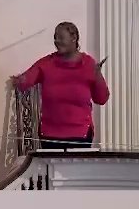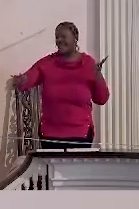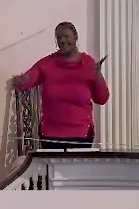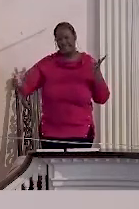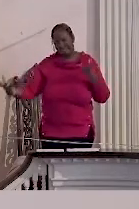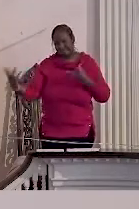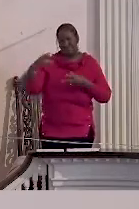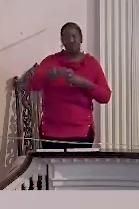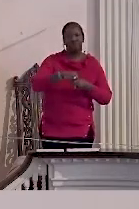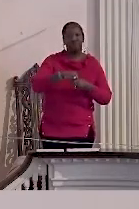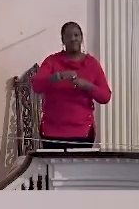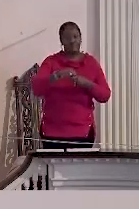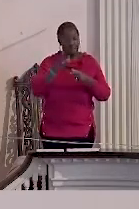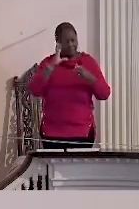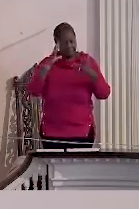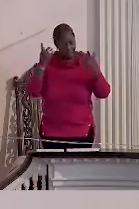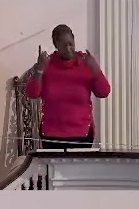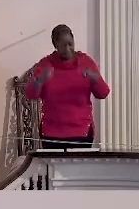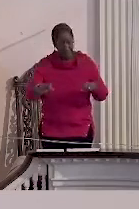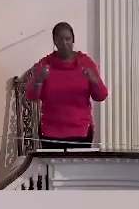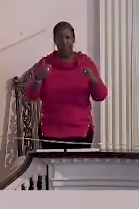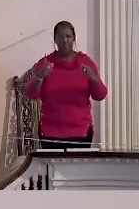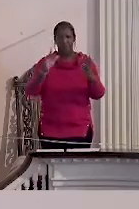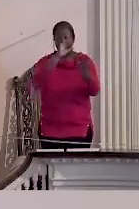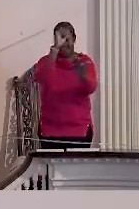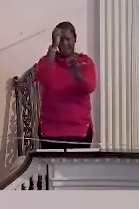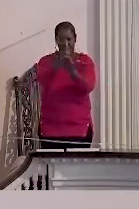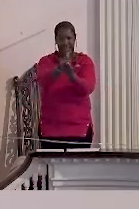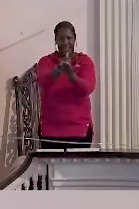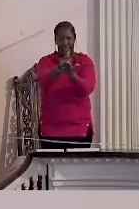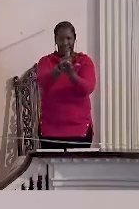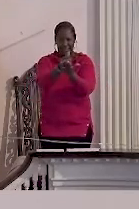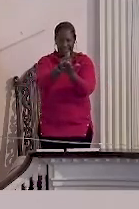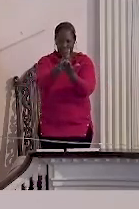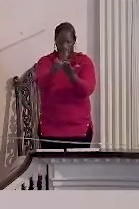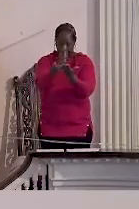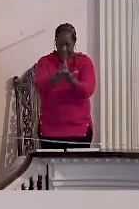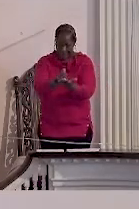so. Ashe and amen.